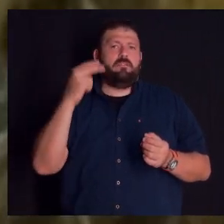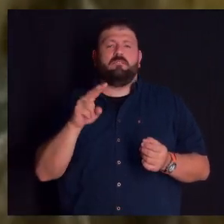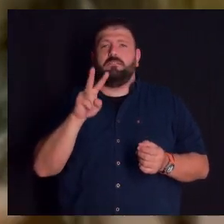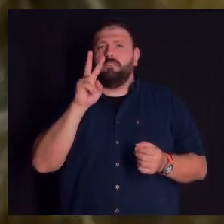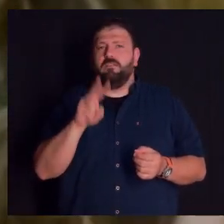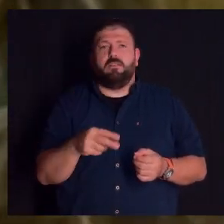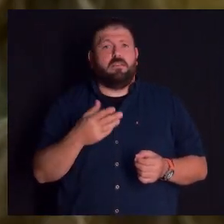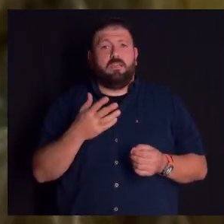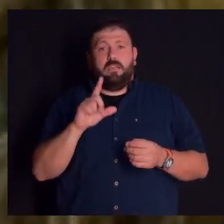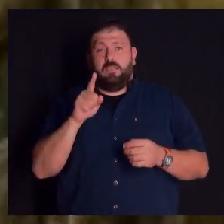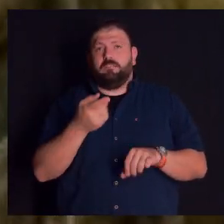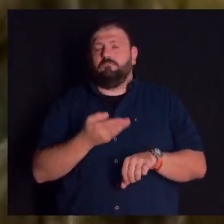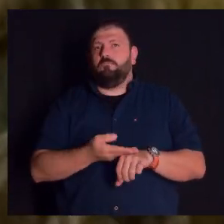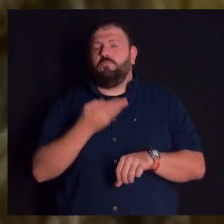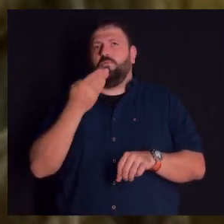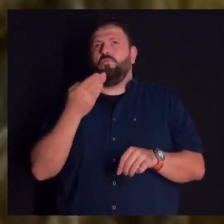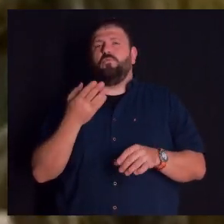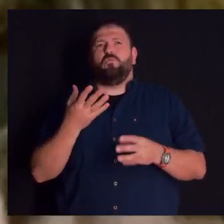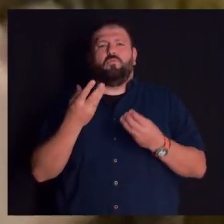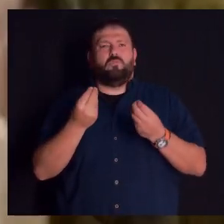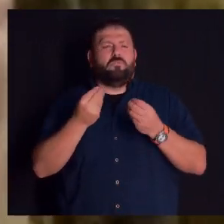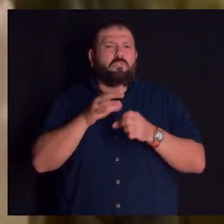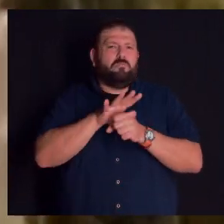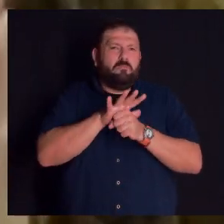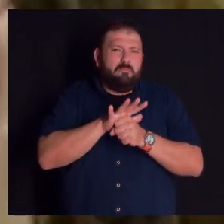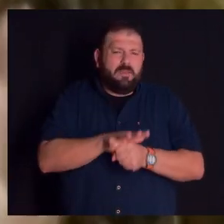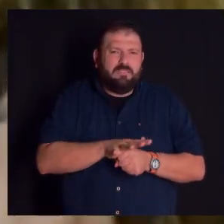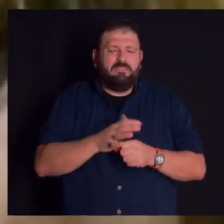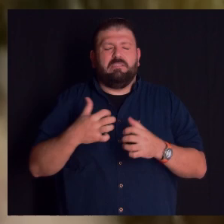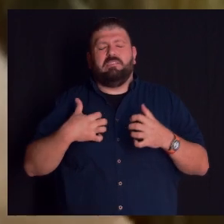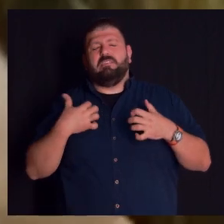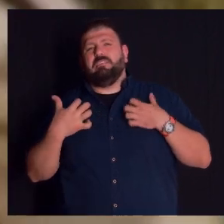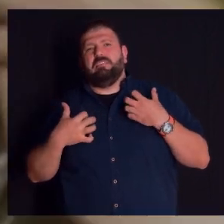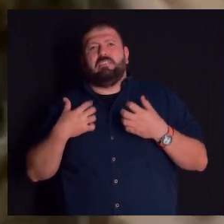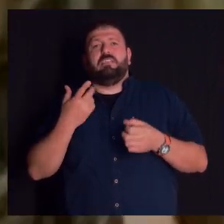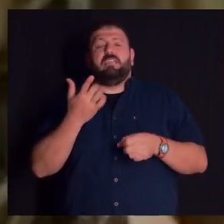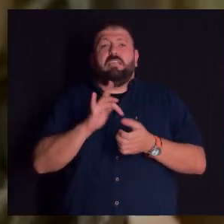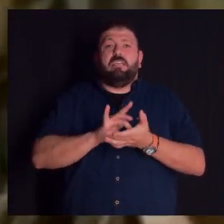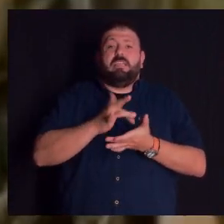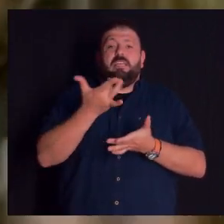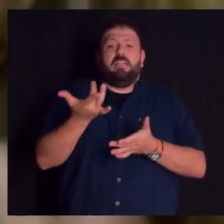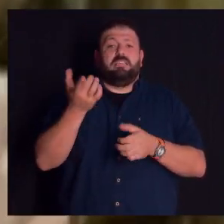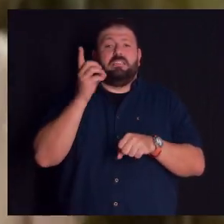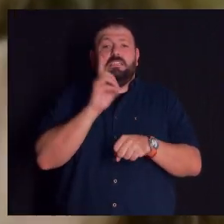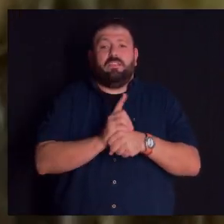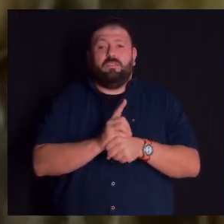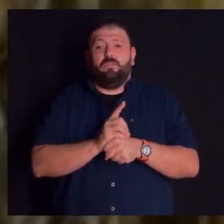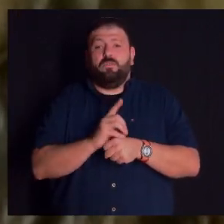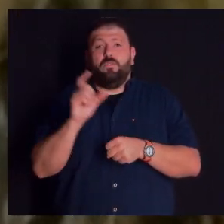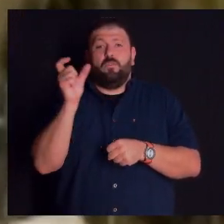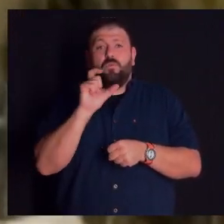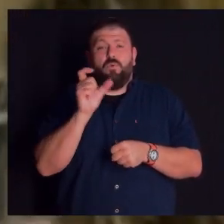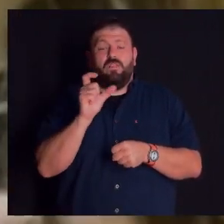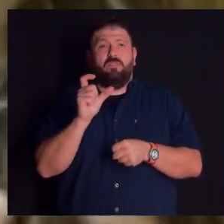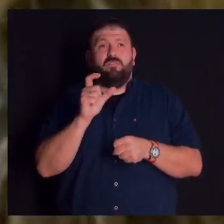$1,000 at that moment. It was very stressful job and thank God one day